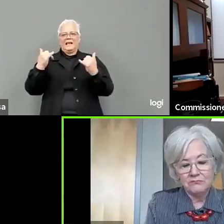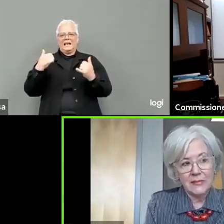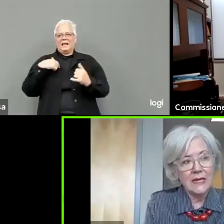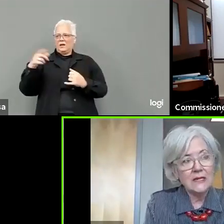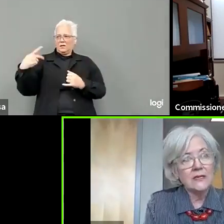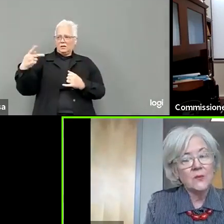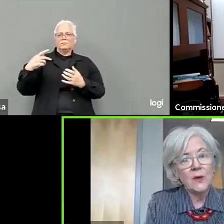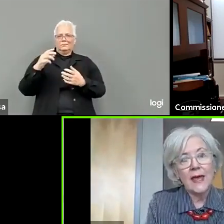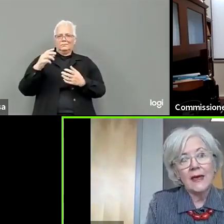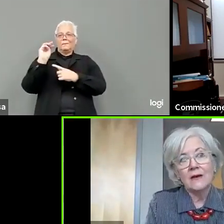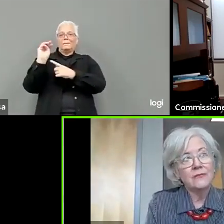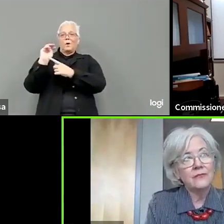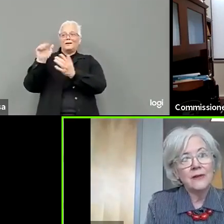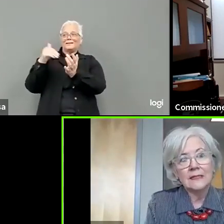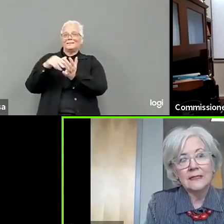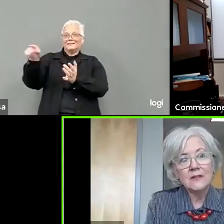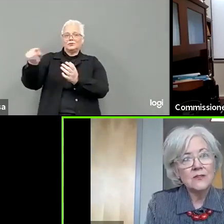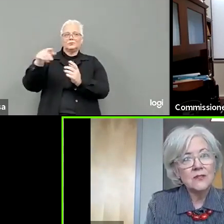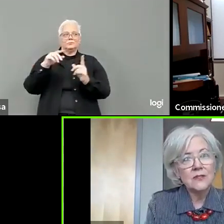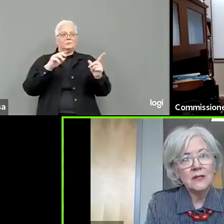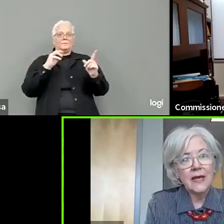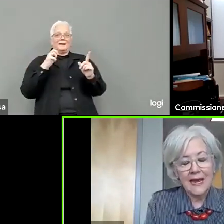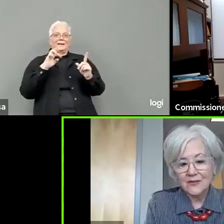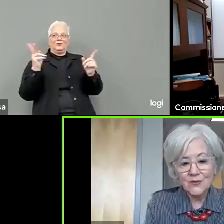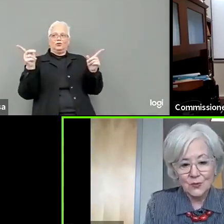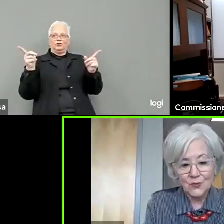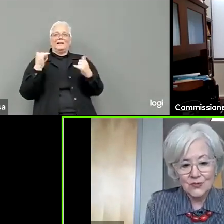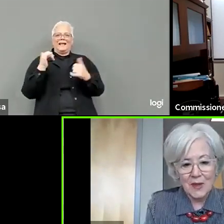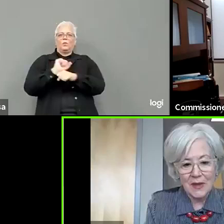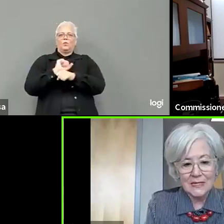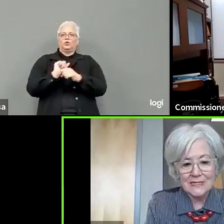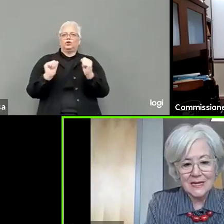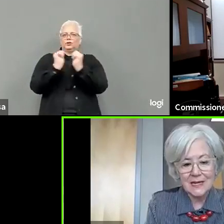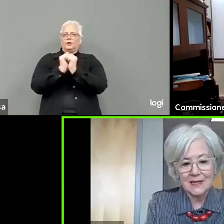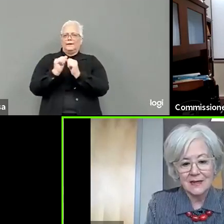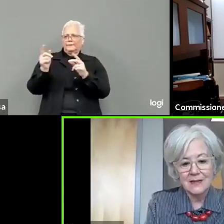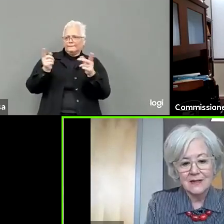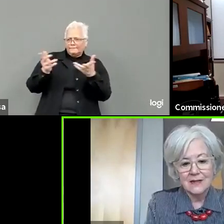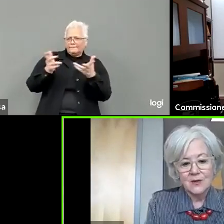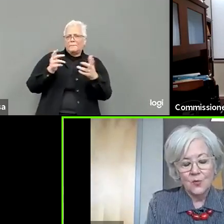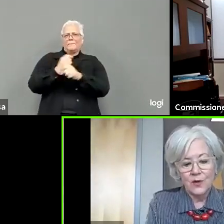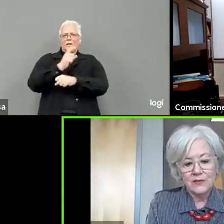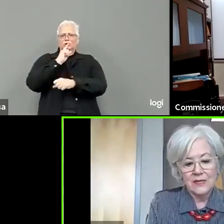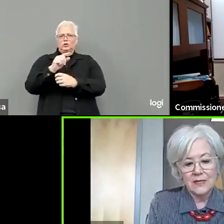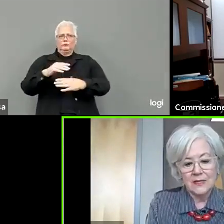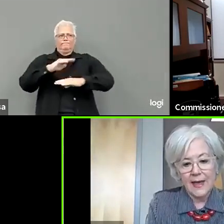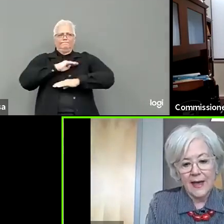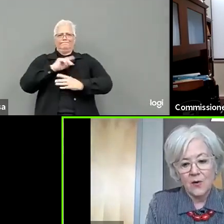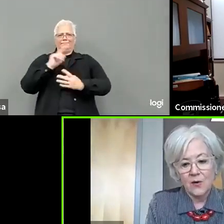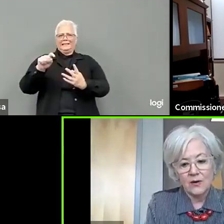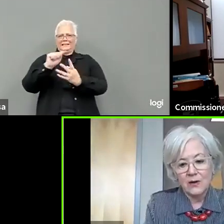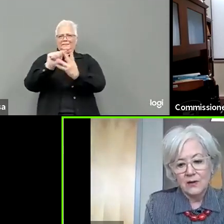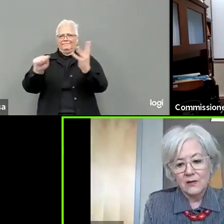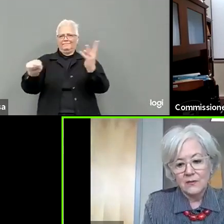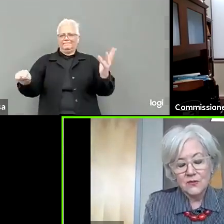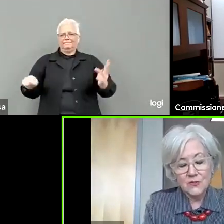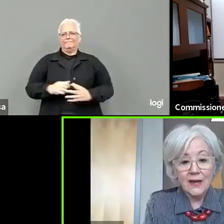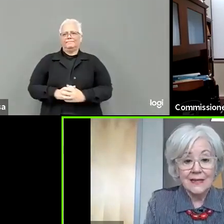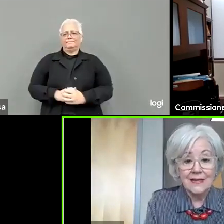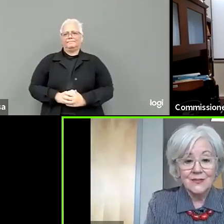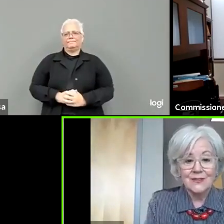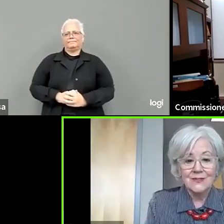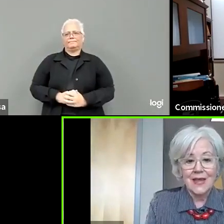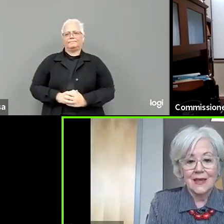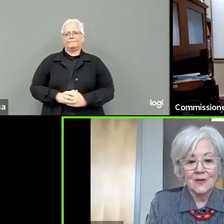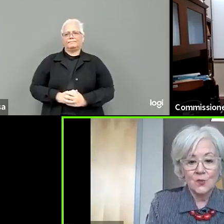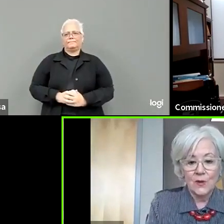very easily, we have at least 8 schools, maybe 10 within our